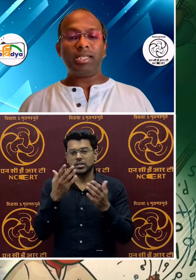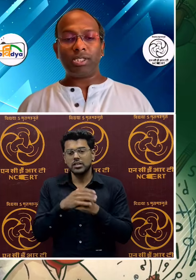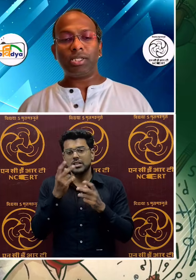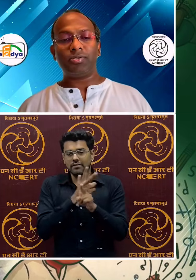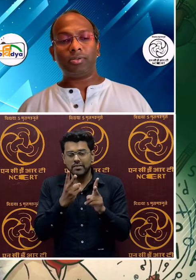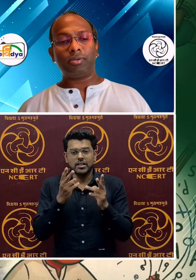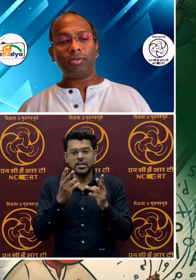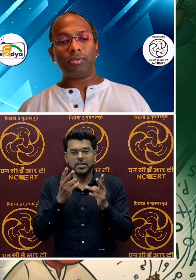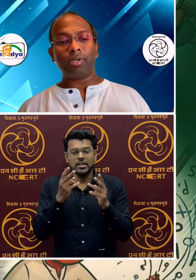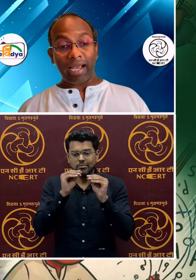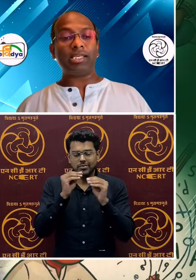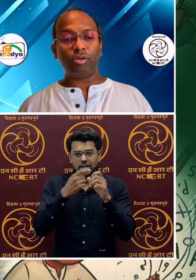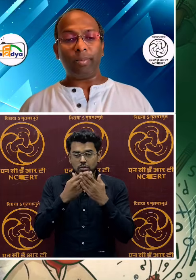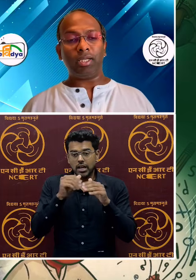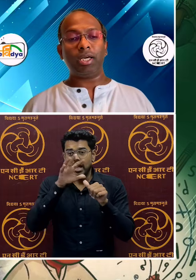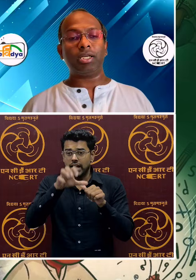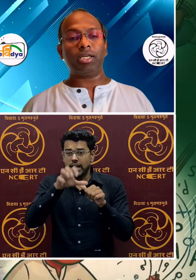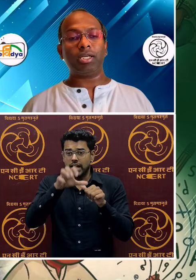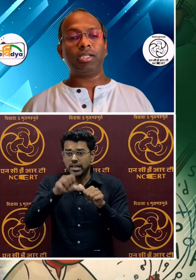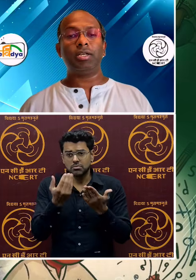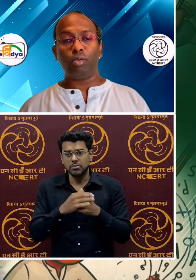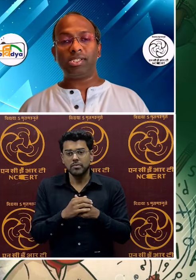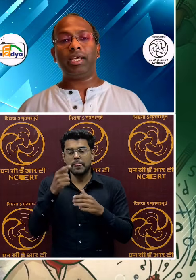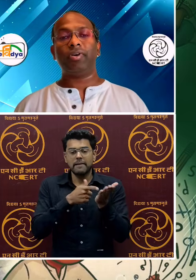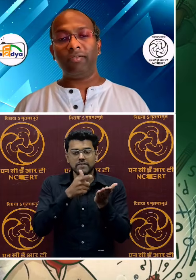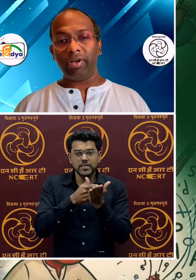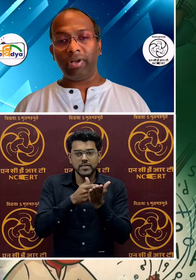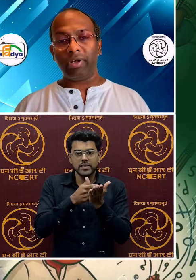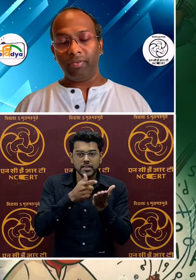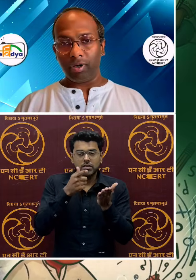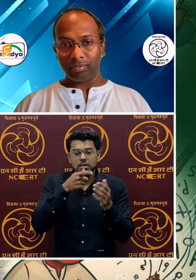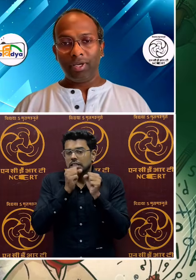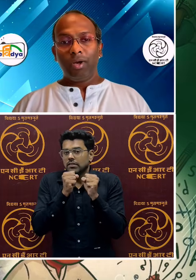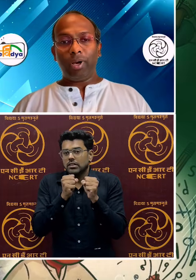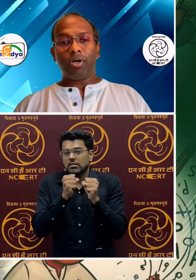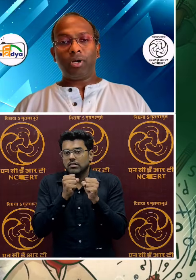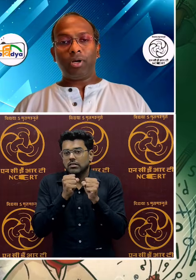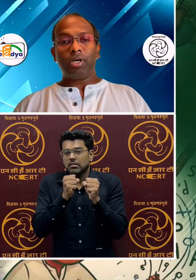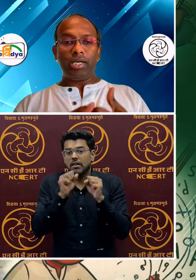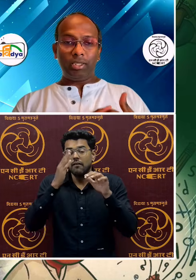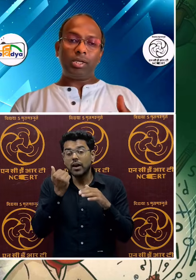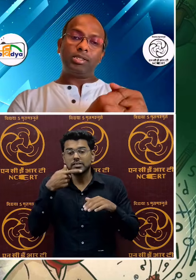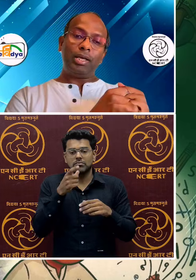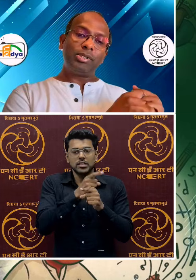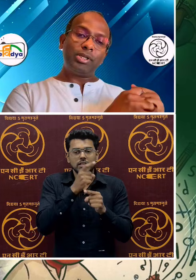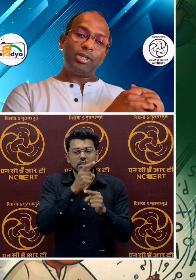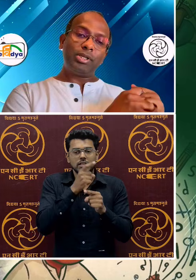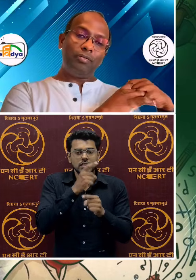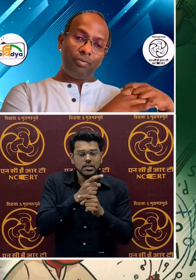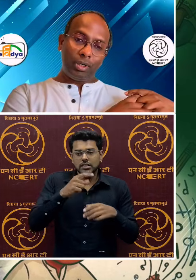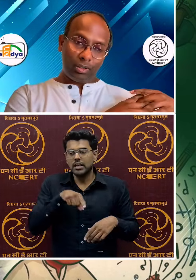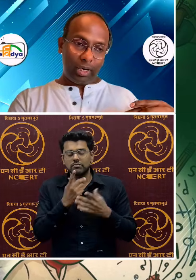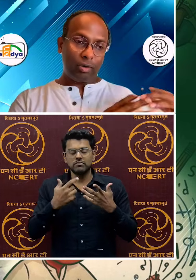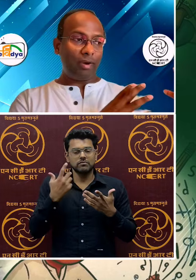remedial education is, access to remedial education in a rural setting is very, very difficult. Why? Because the teachers, they